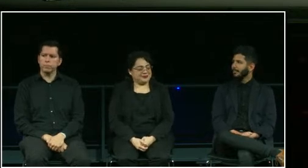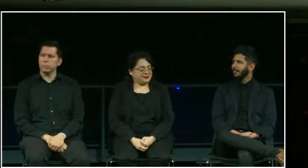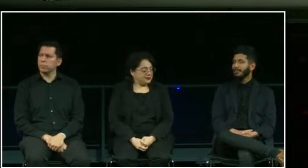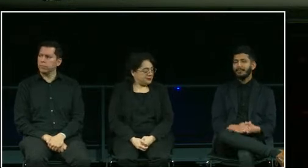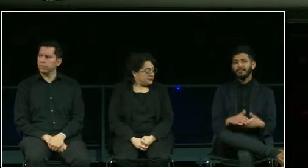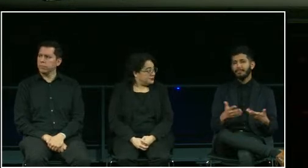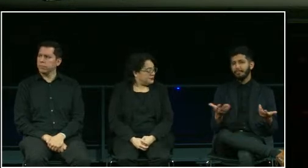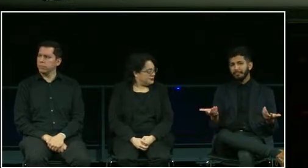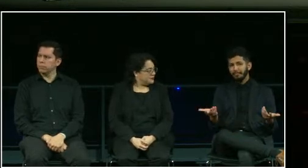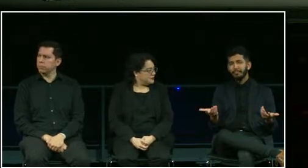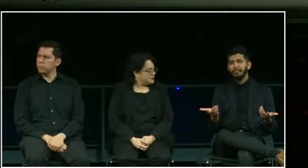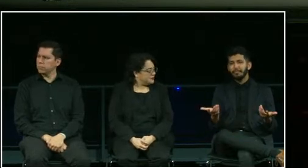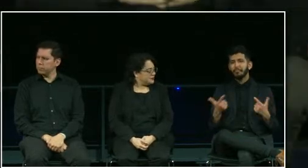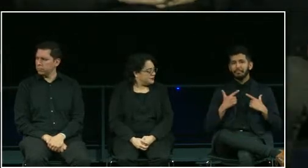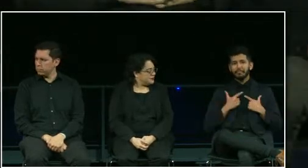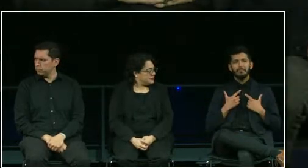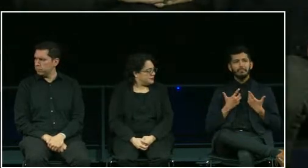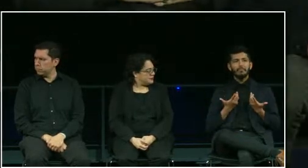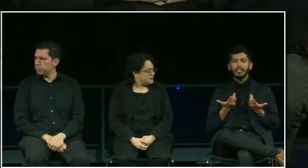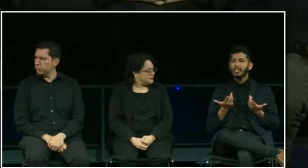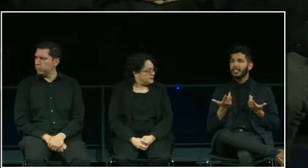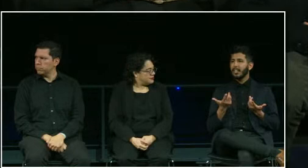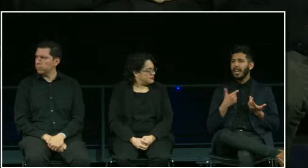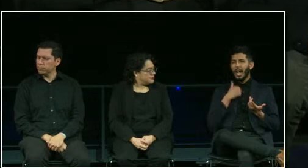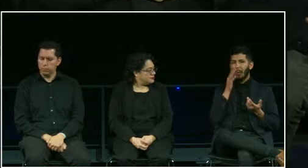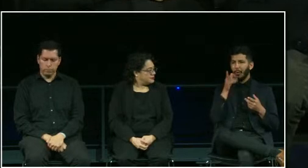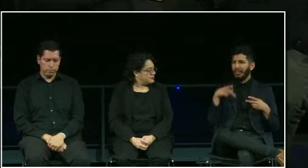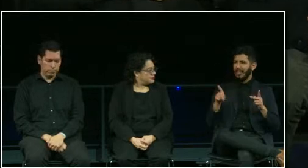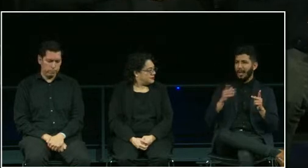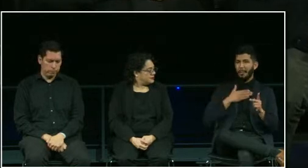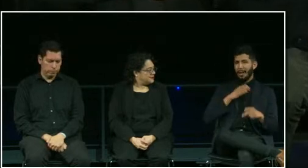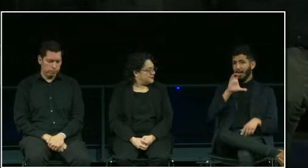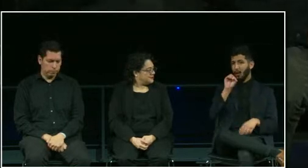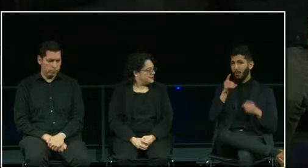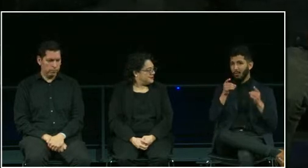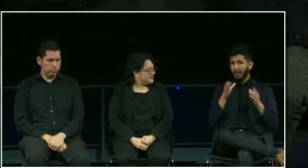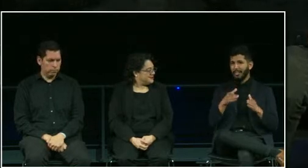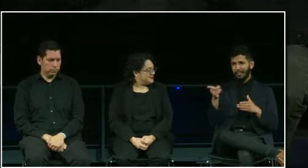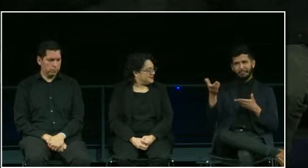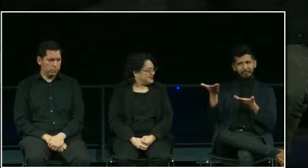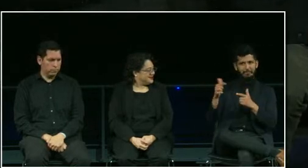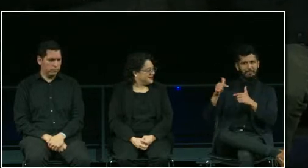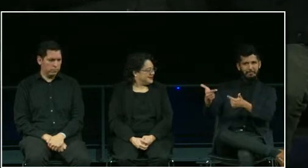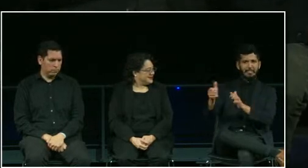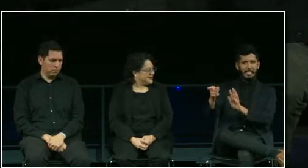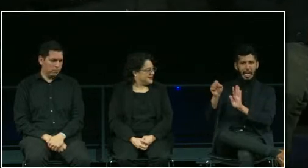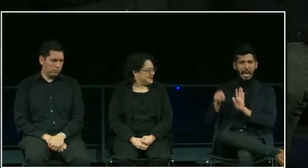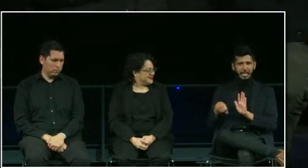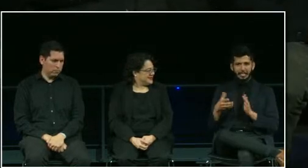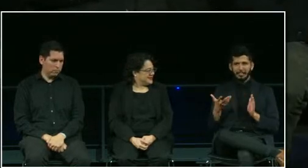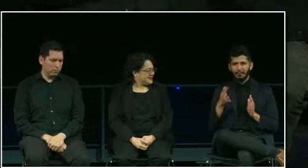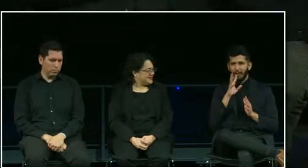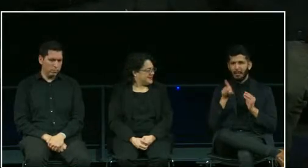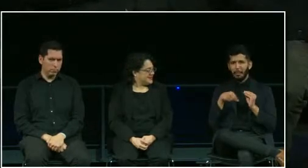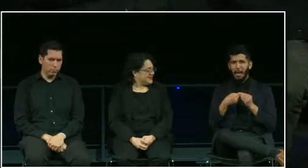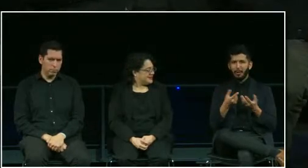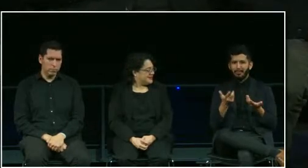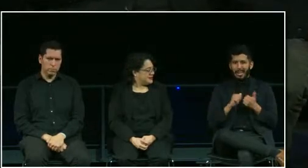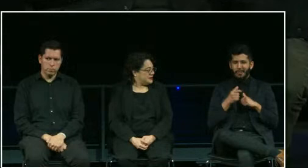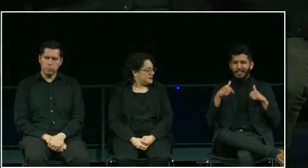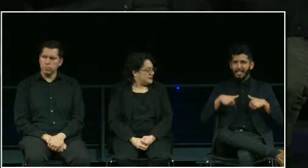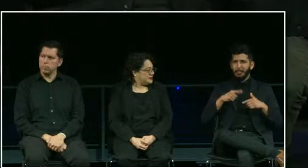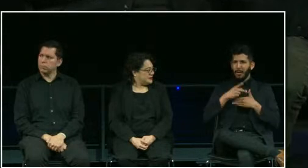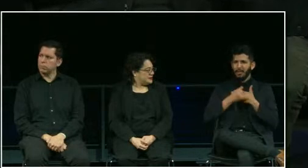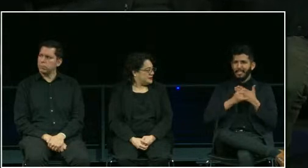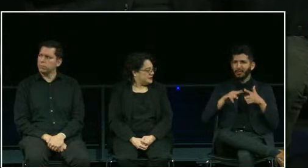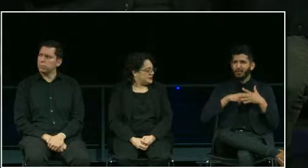Well, I think I'll probably let my co-director speak to the origins of this project,